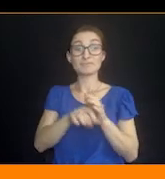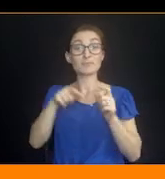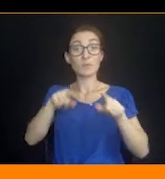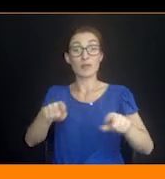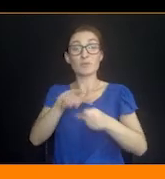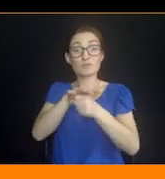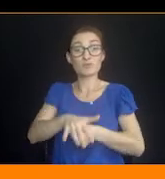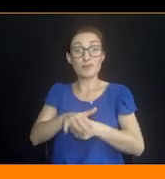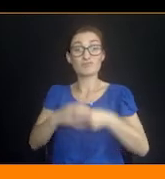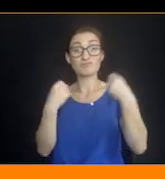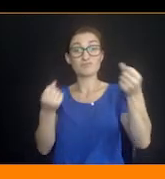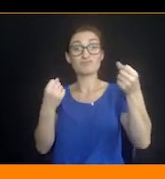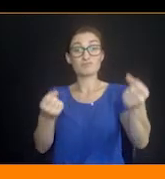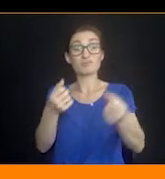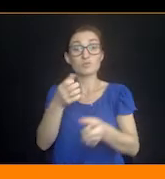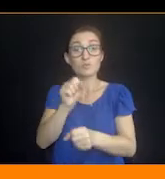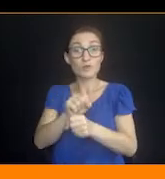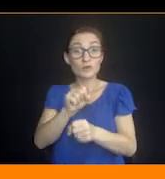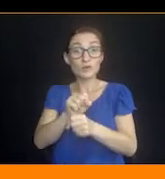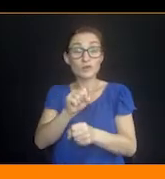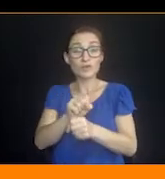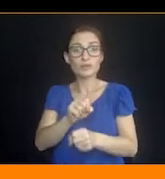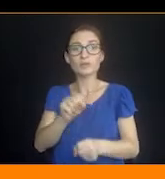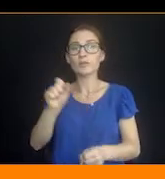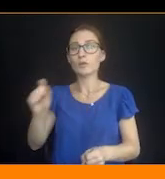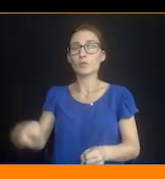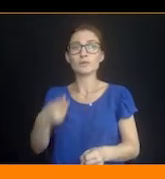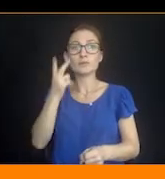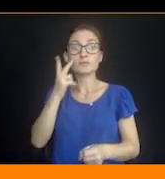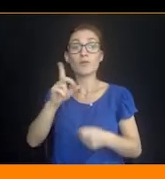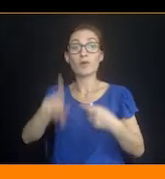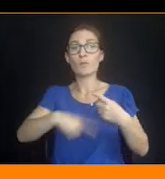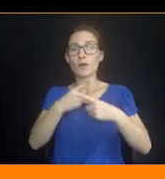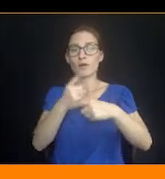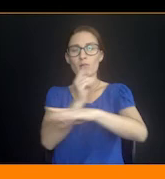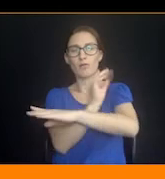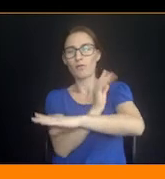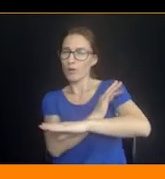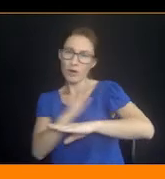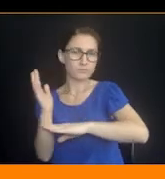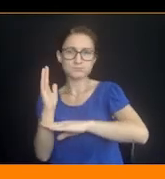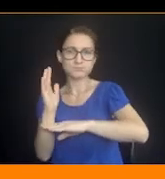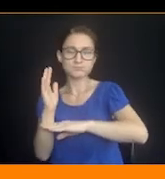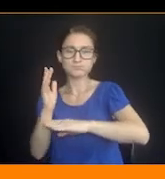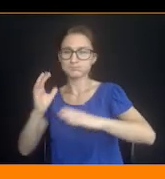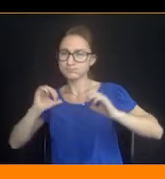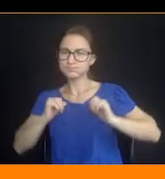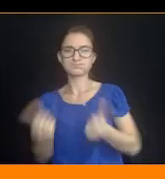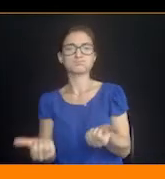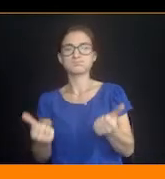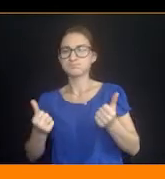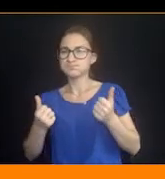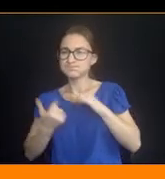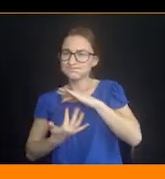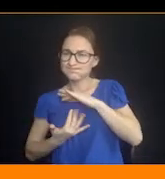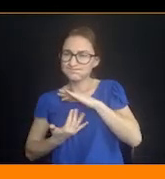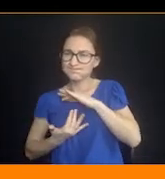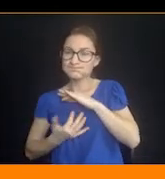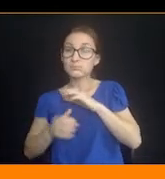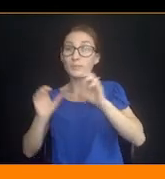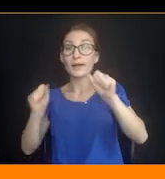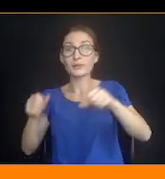not seeing my own cultural tunnel vision as I was driving to work and was all stressed out. I only saw it when I got